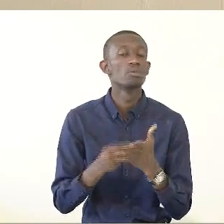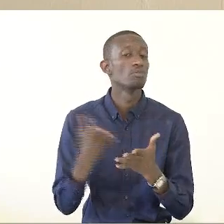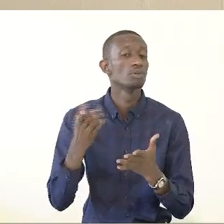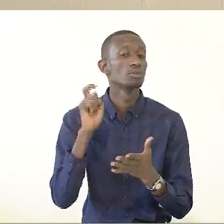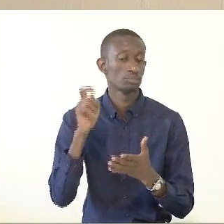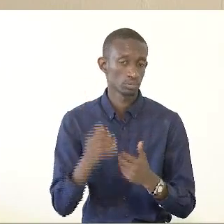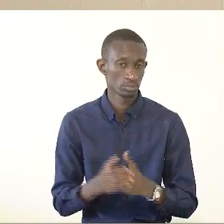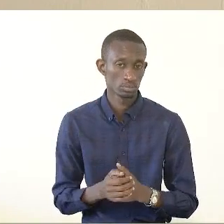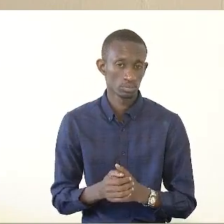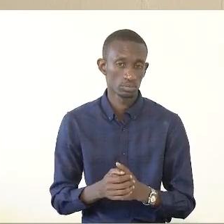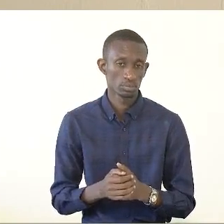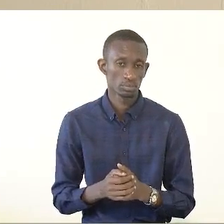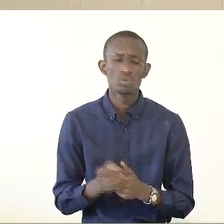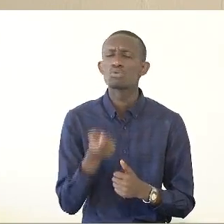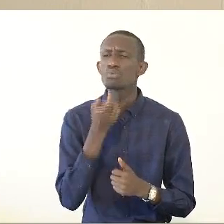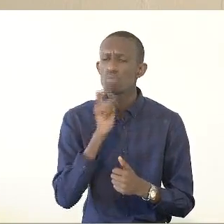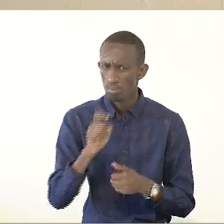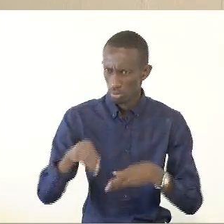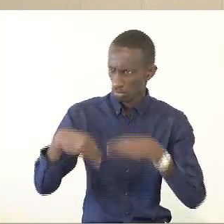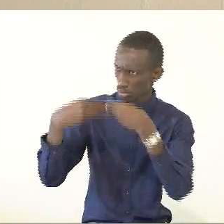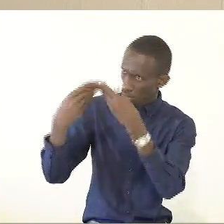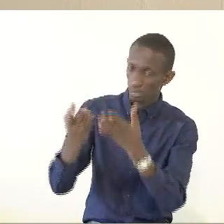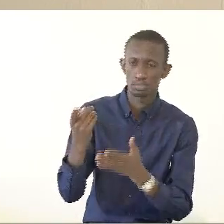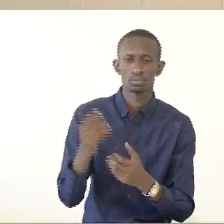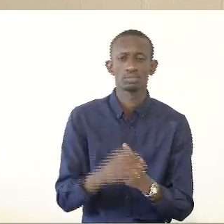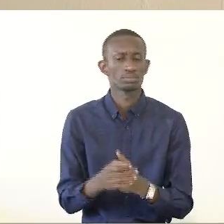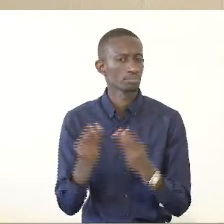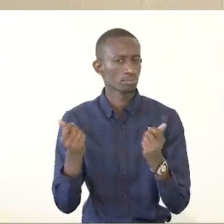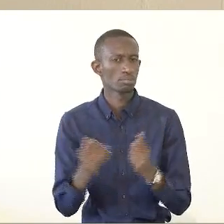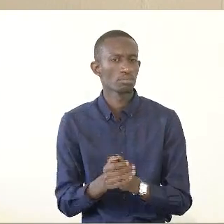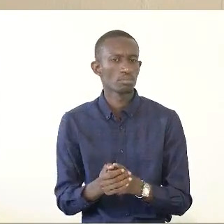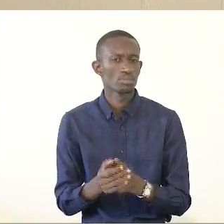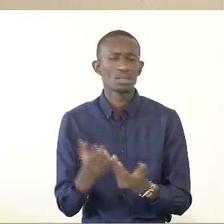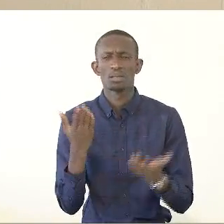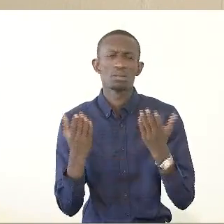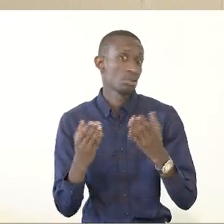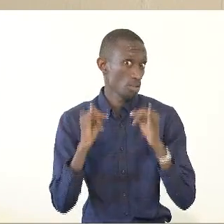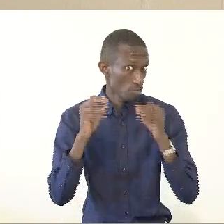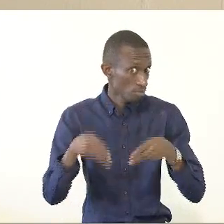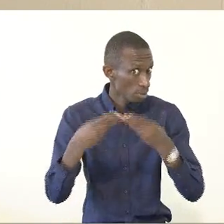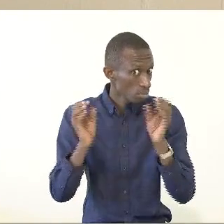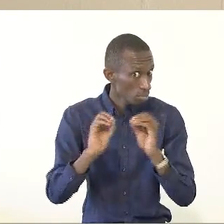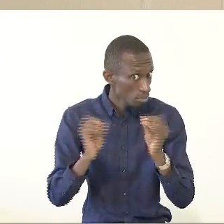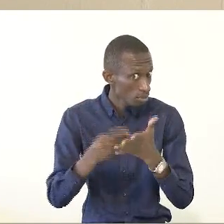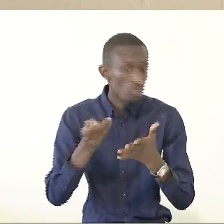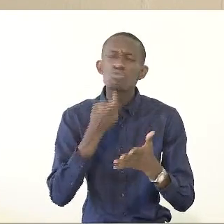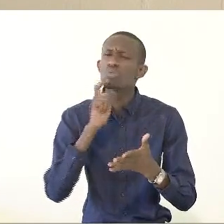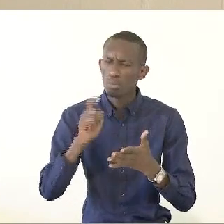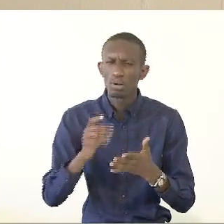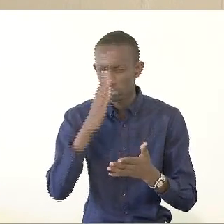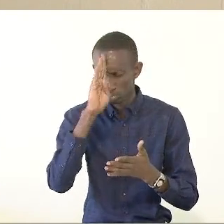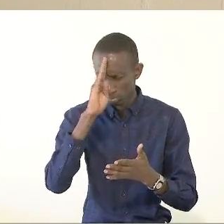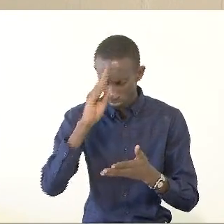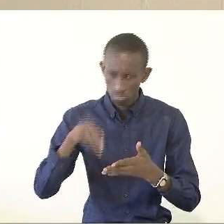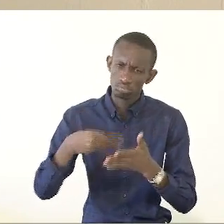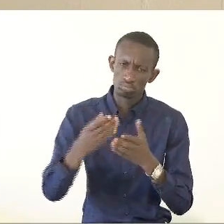it, you need to give them to yourself in case they have not given to you. Now, what we are going